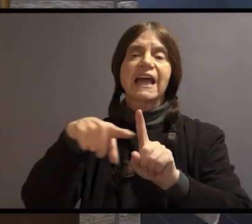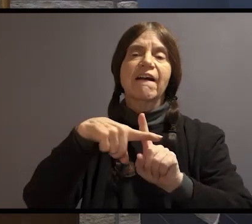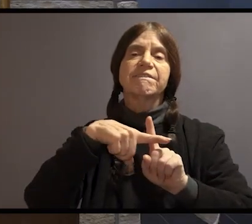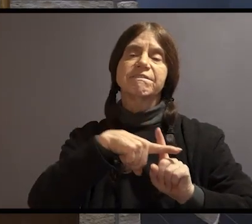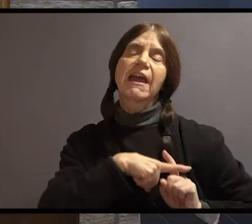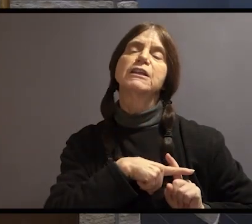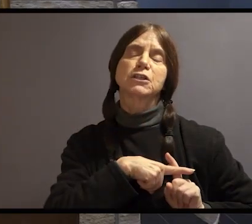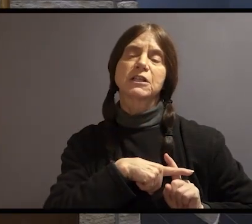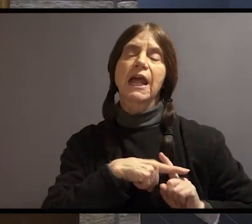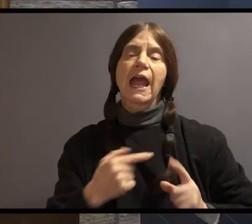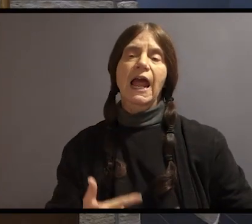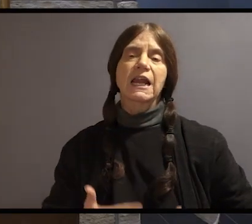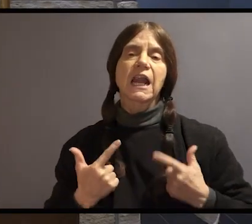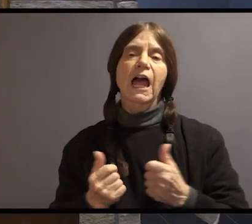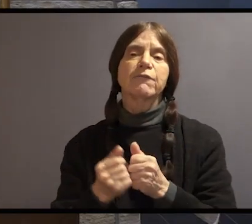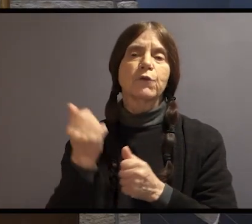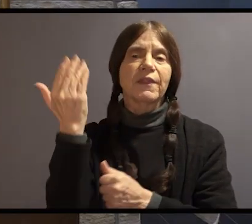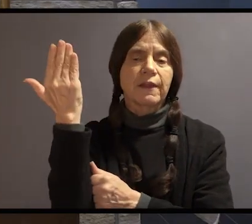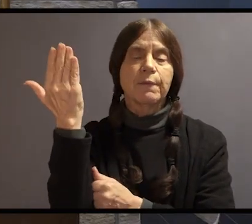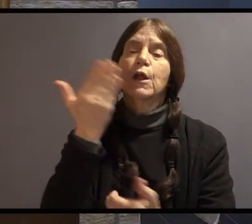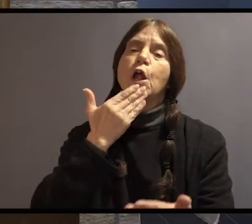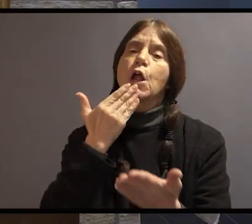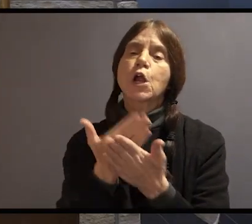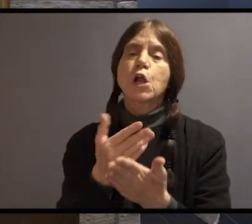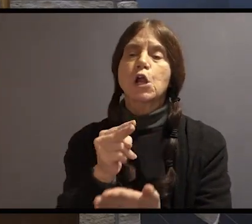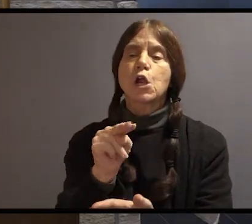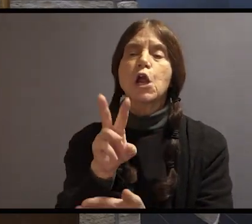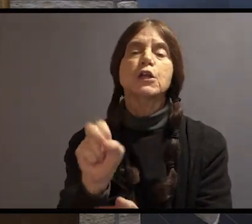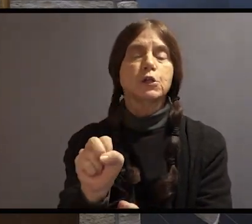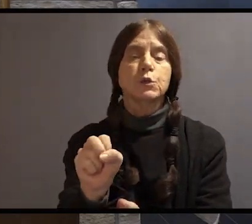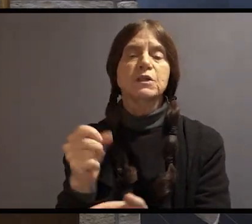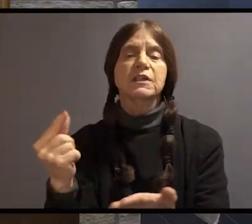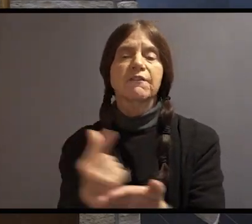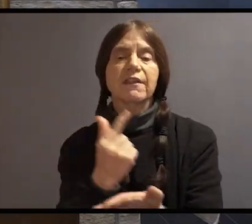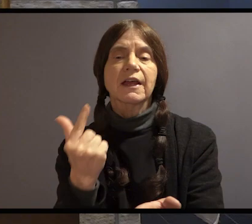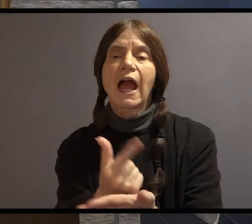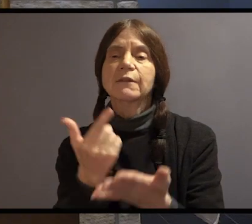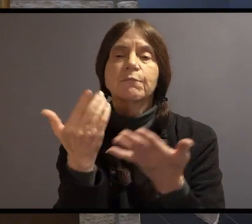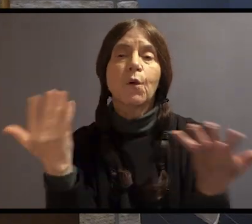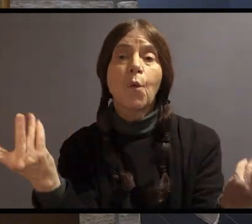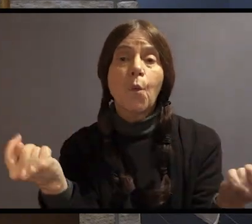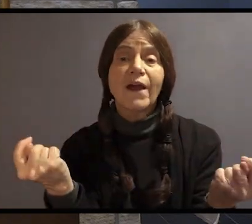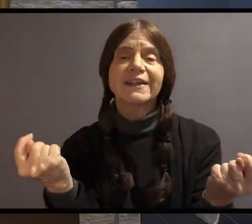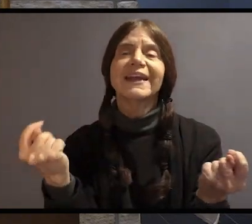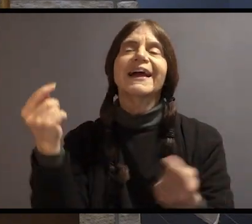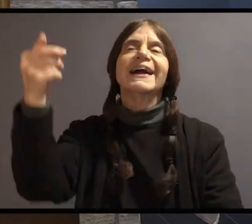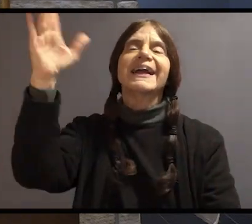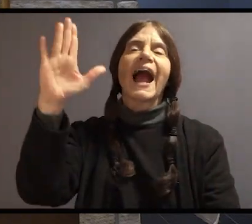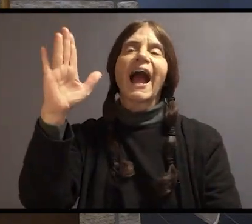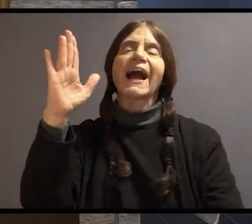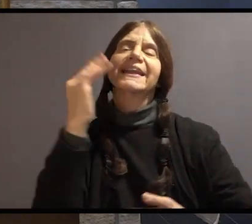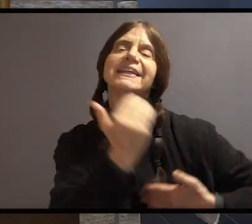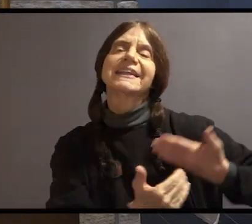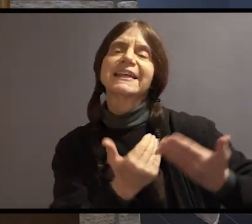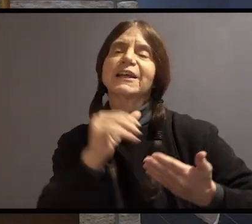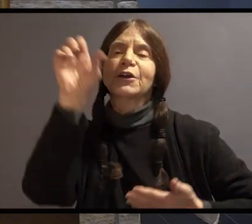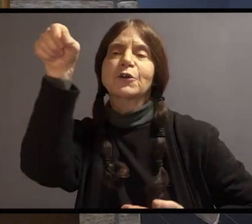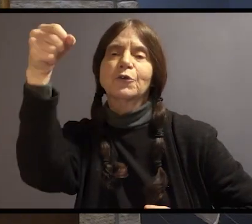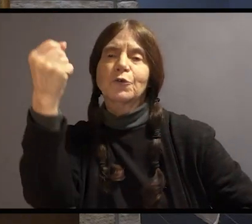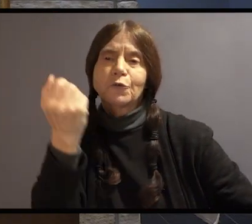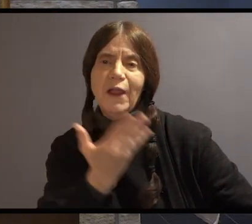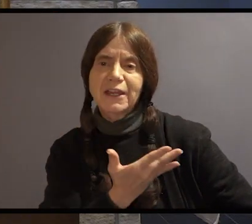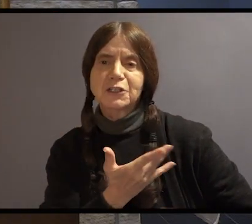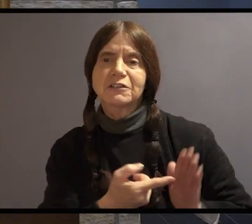more. My friends, the good news of the gospel is God is gracious toward you, toward